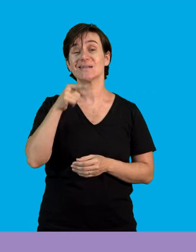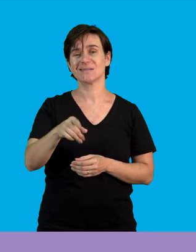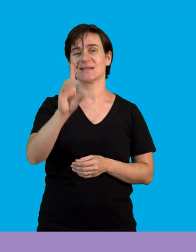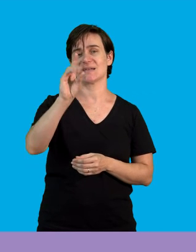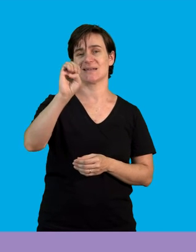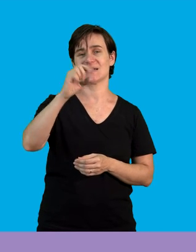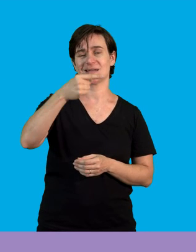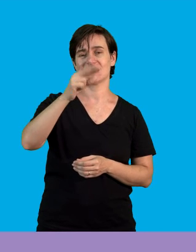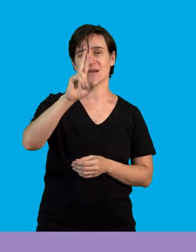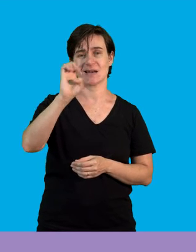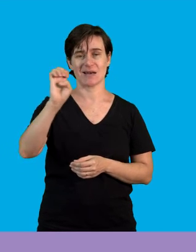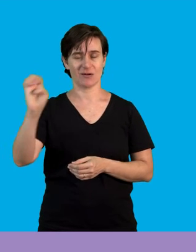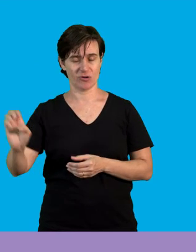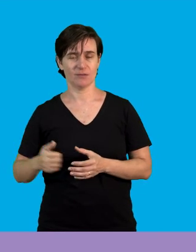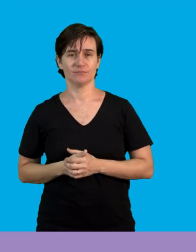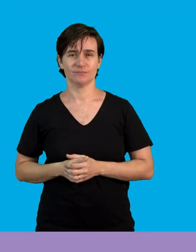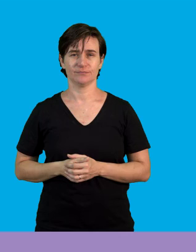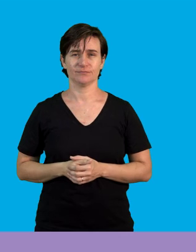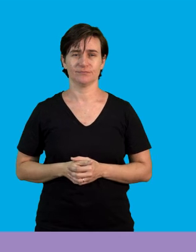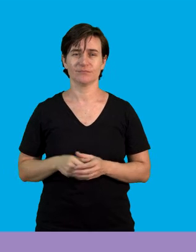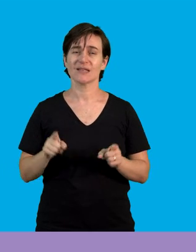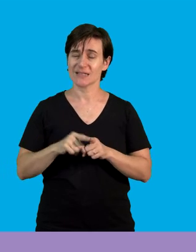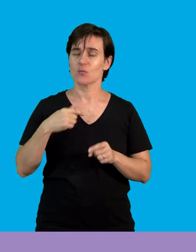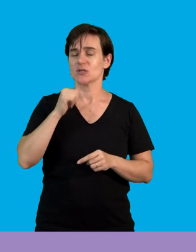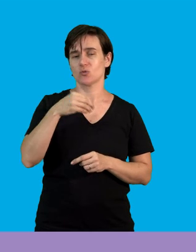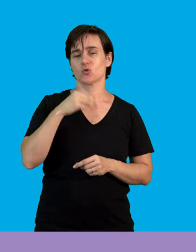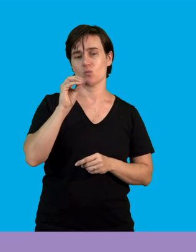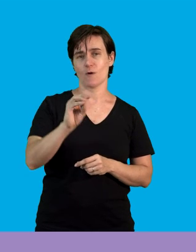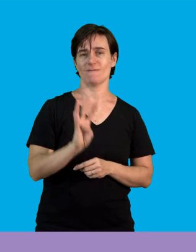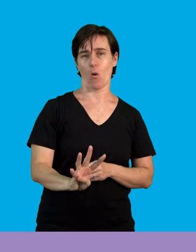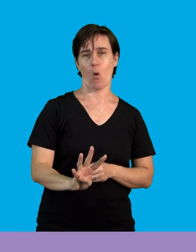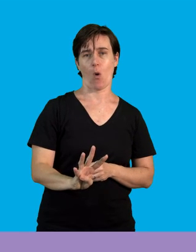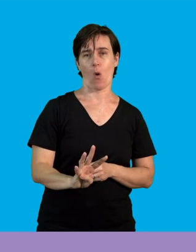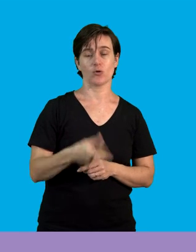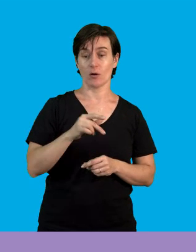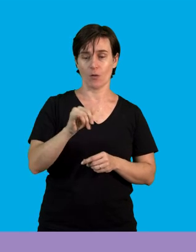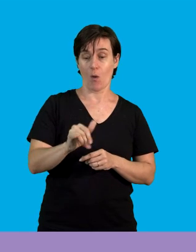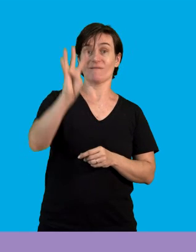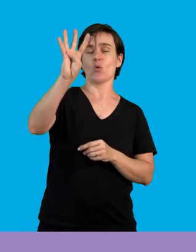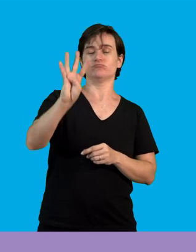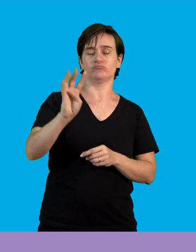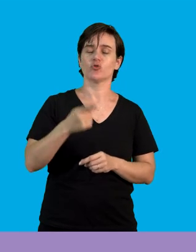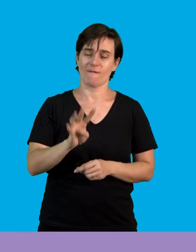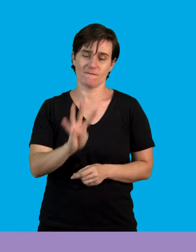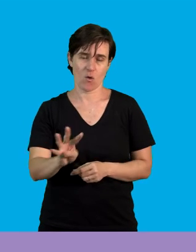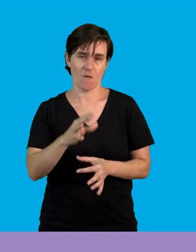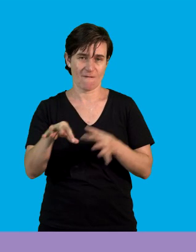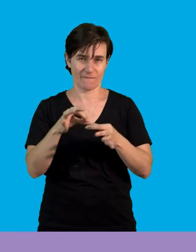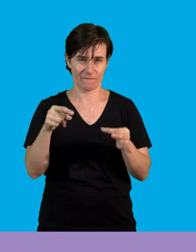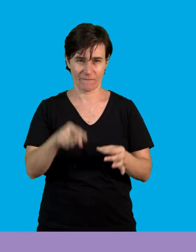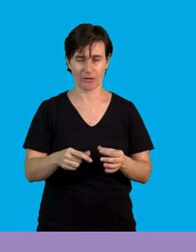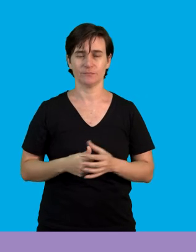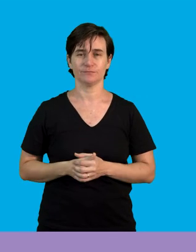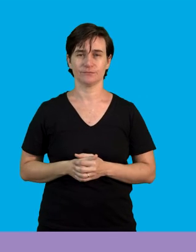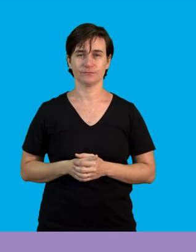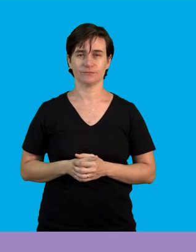that becomes the degree of that expression. And like we said, we write 4 as a value, not y to